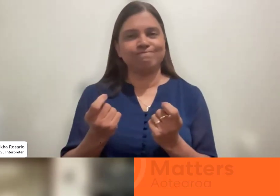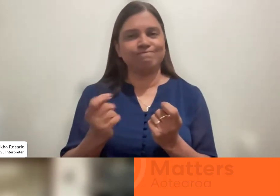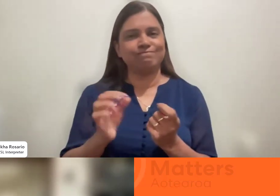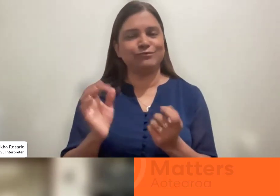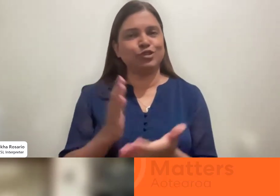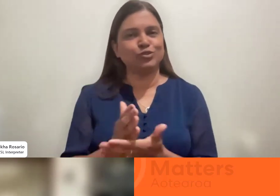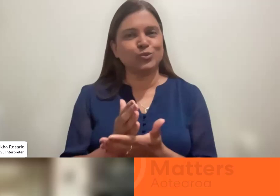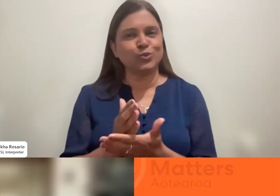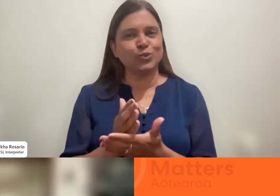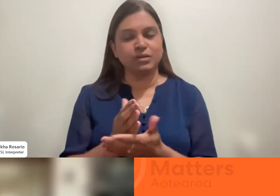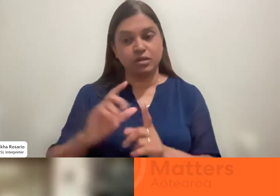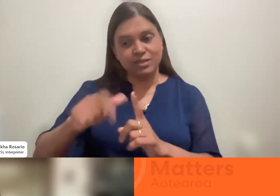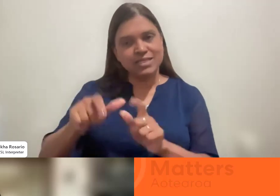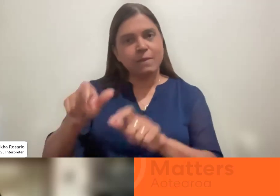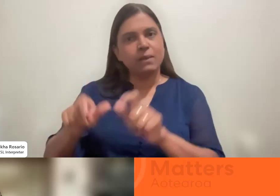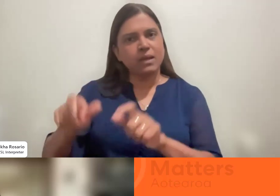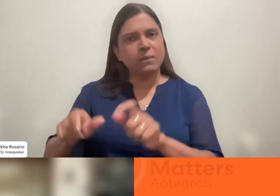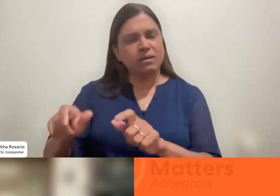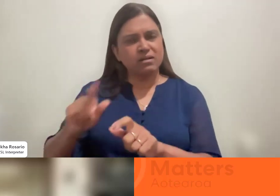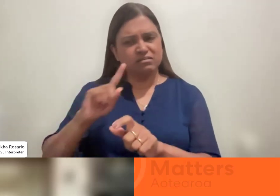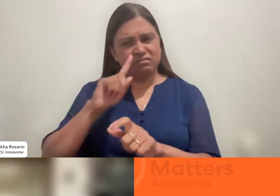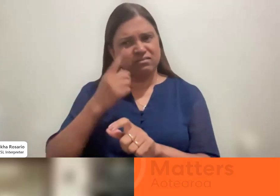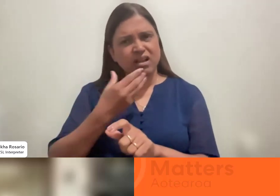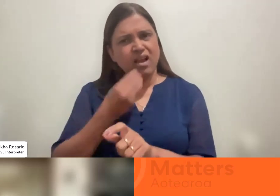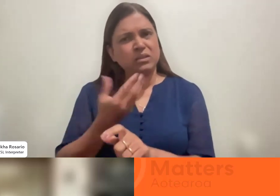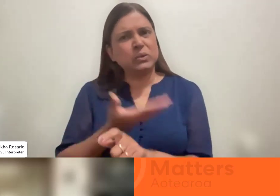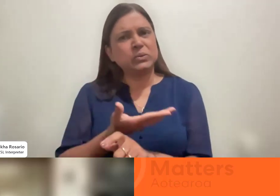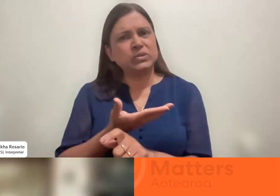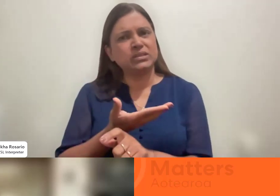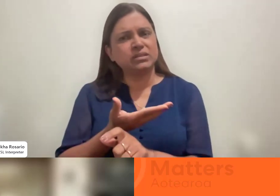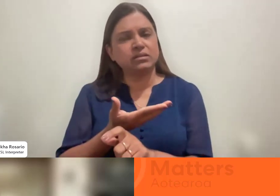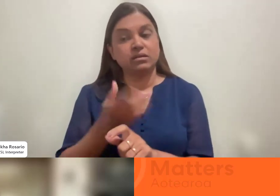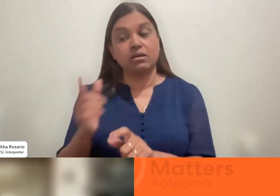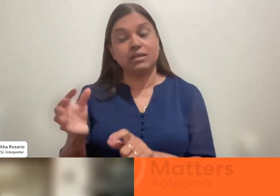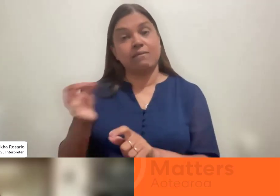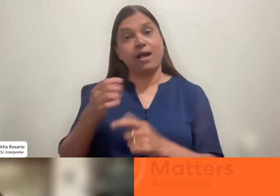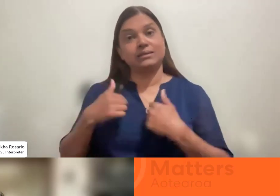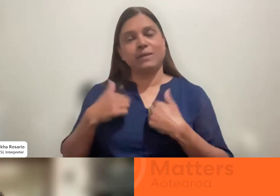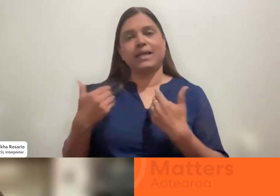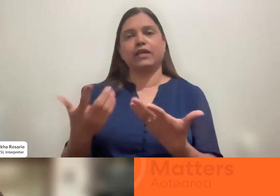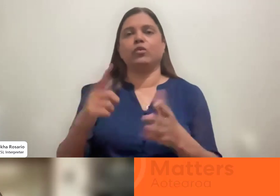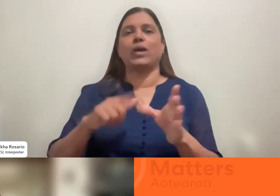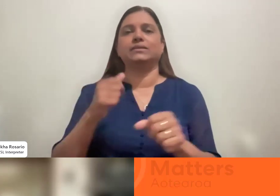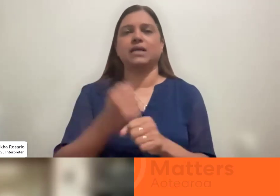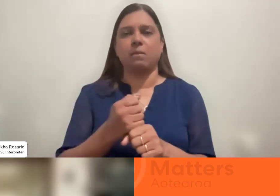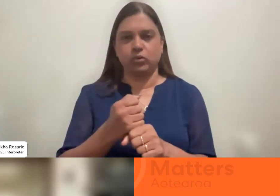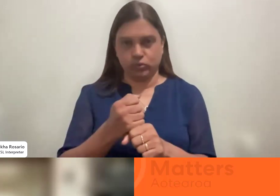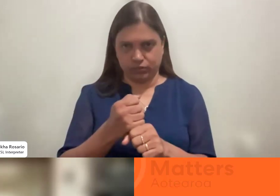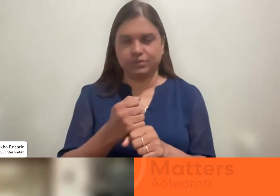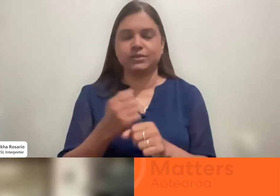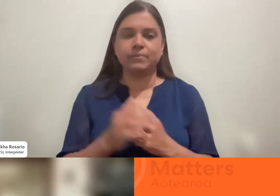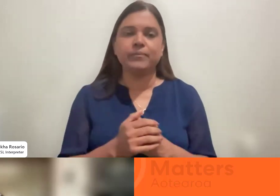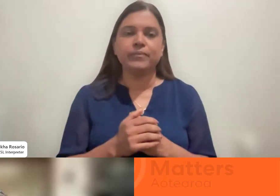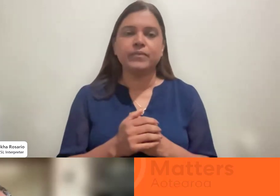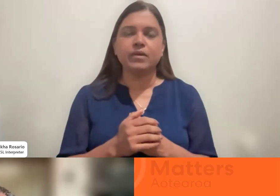disabled. And I've been asked also to give you some examples of that. So I'll give